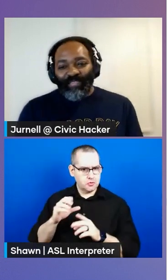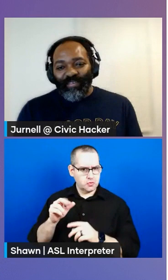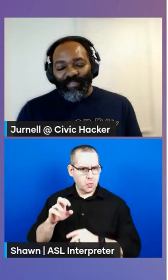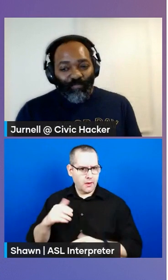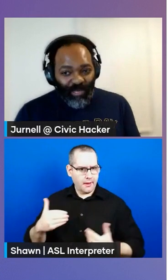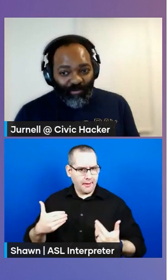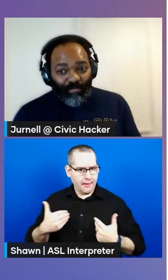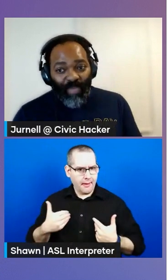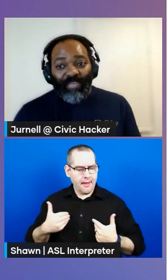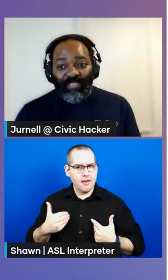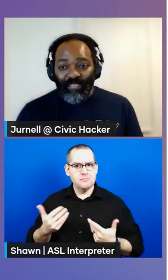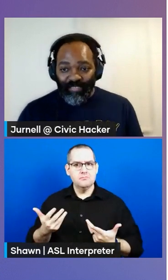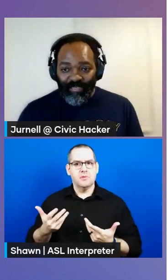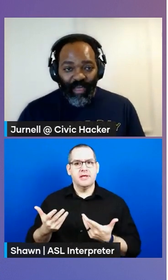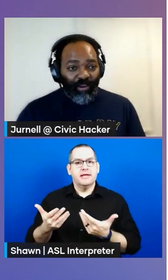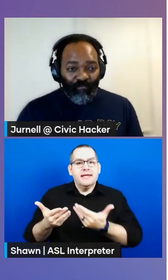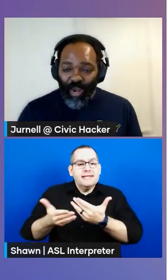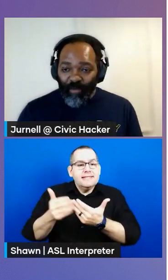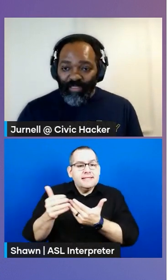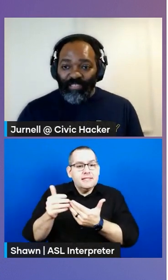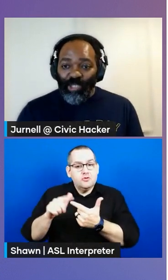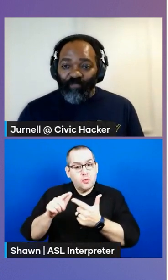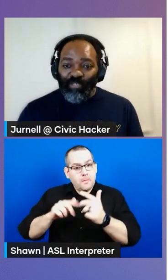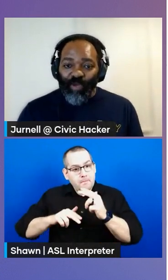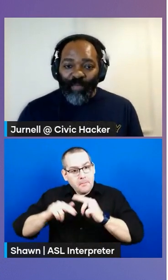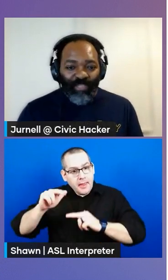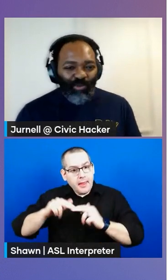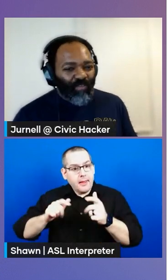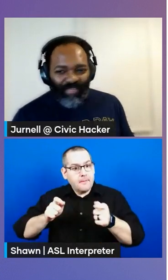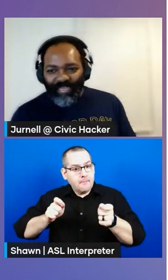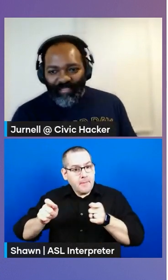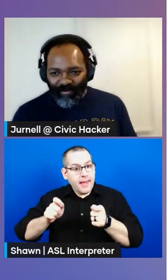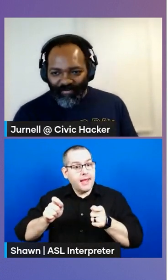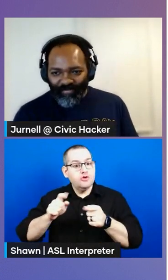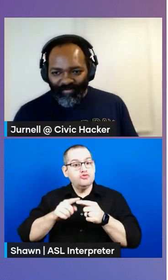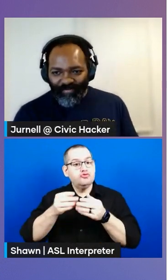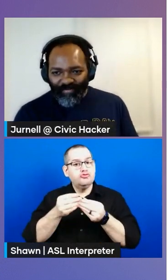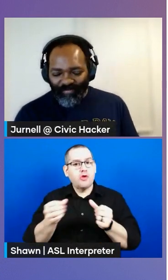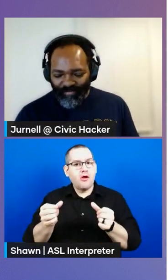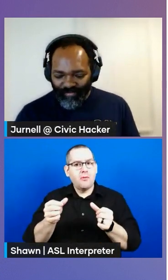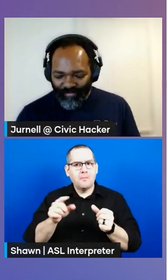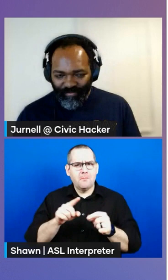so easy to build and manage an environment that solves this problem that you don't even need them.